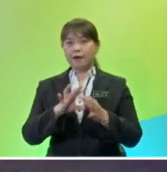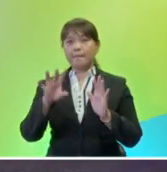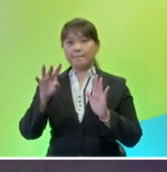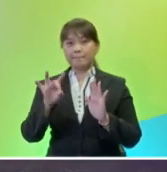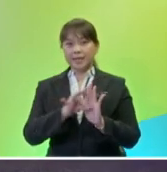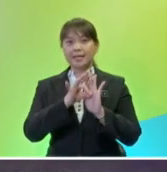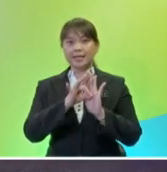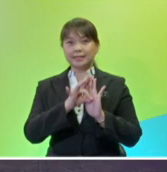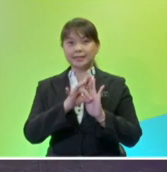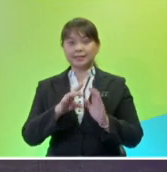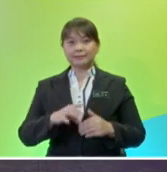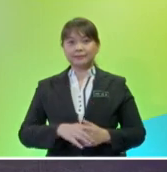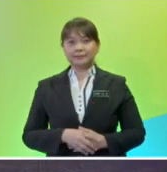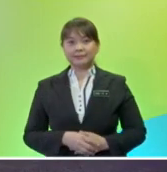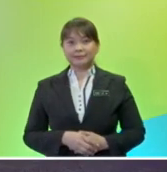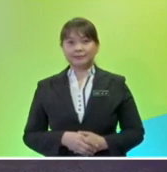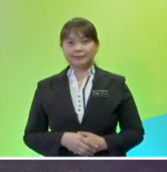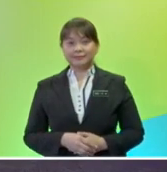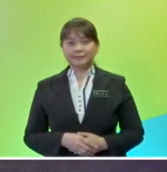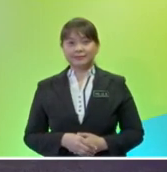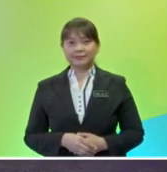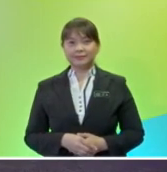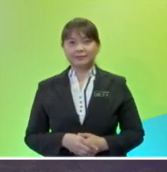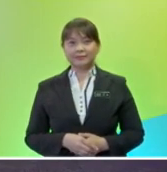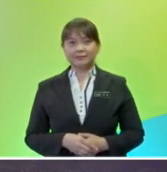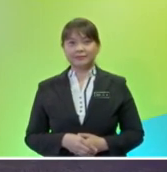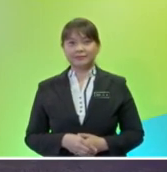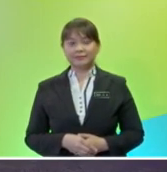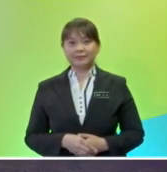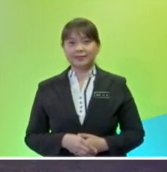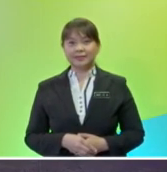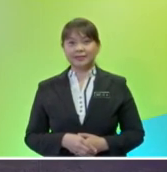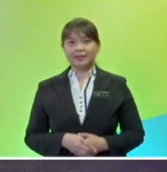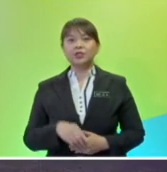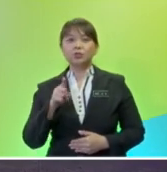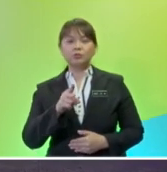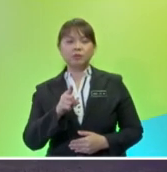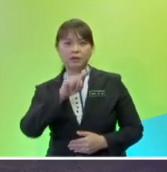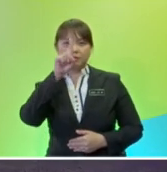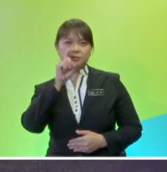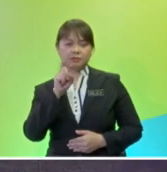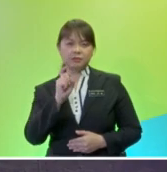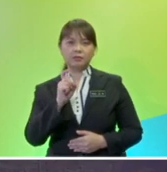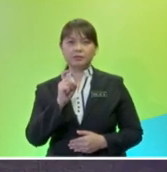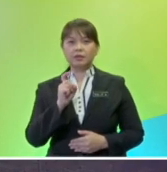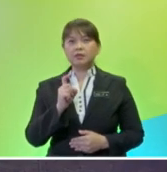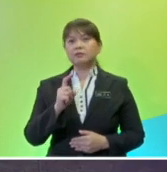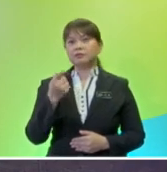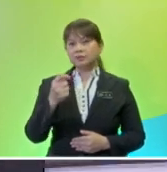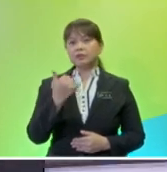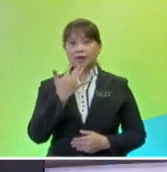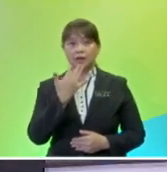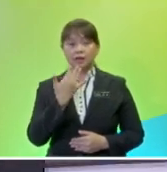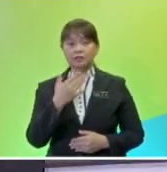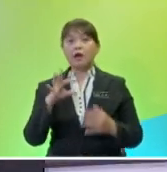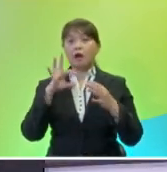Here. Okay, so just put it here. Mm-hmm. Okay, now, Shafika, you were asking just now about the colors of the magnet, right?